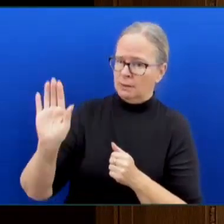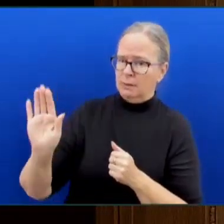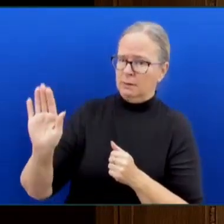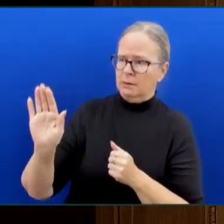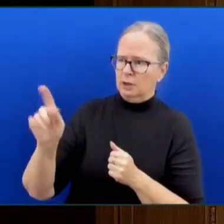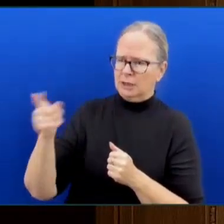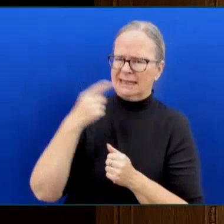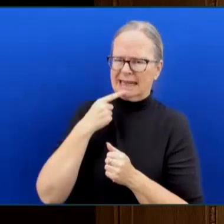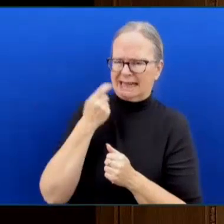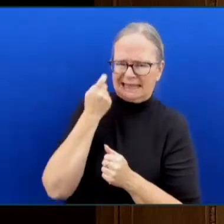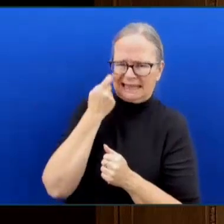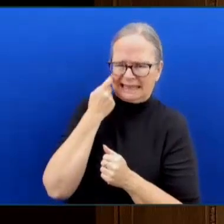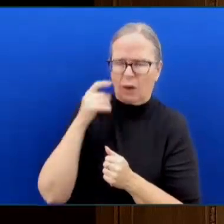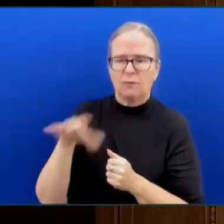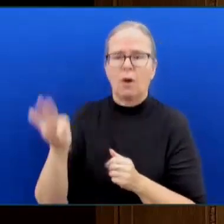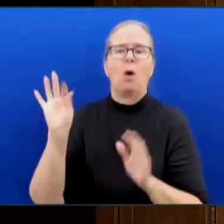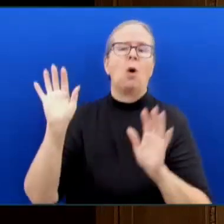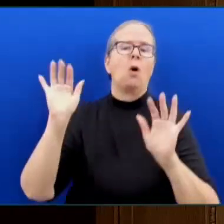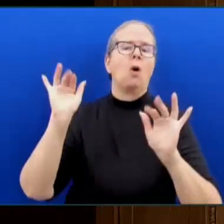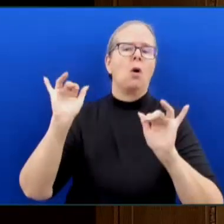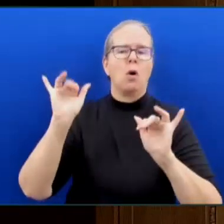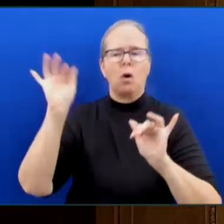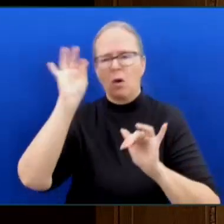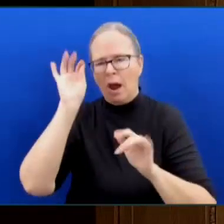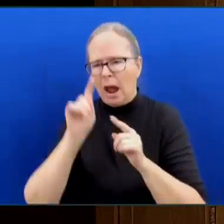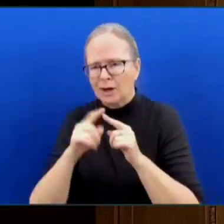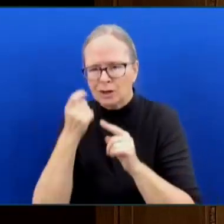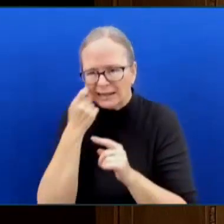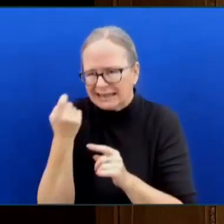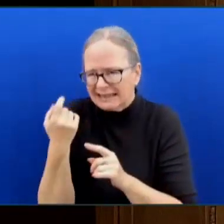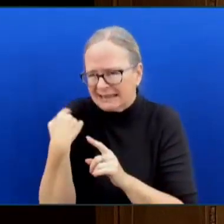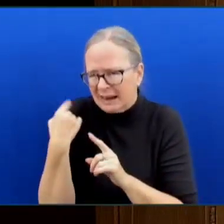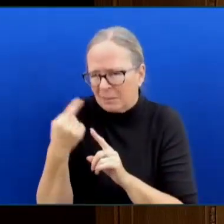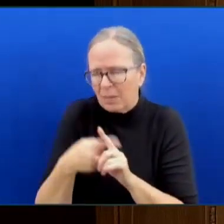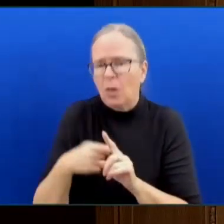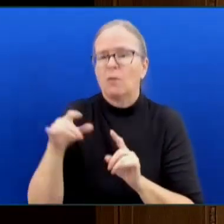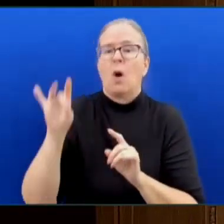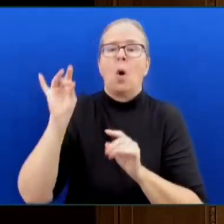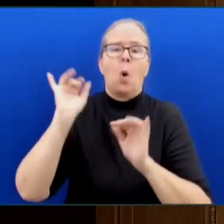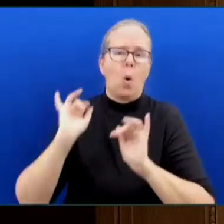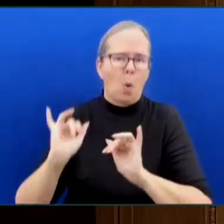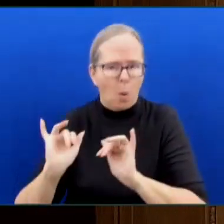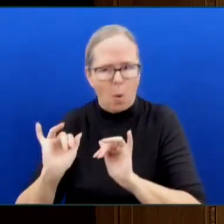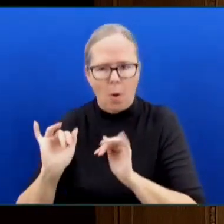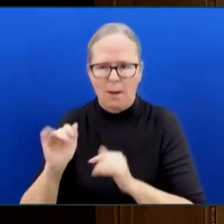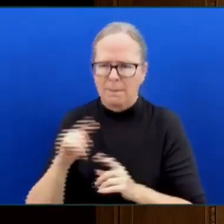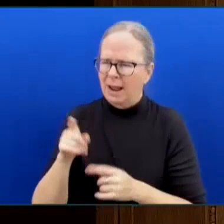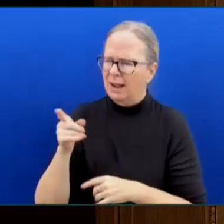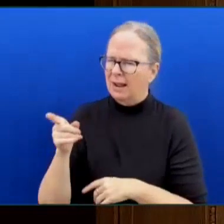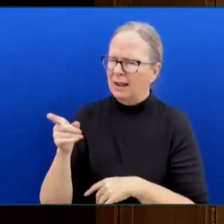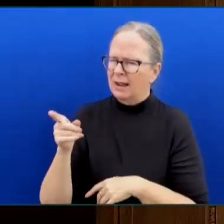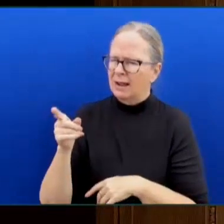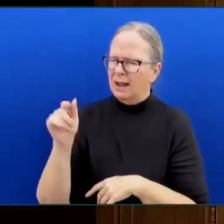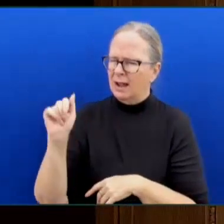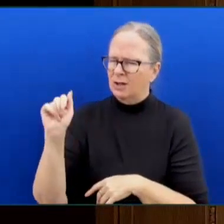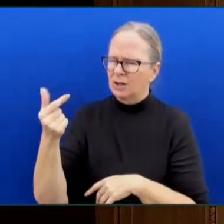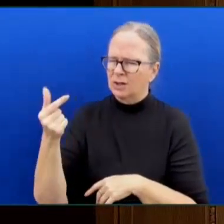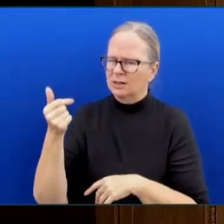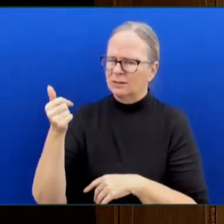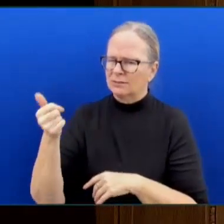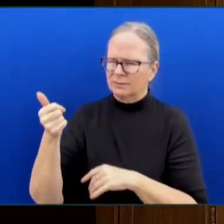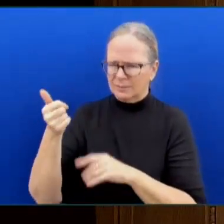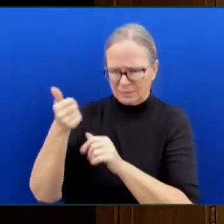last month. Well, the attorney was the chair of a committee that over a year